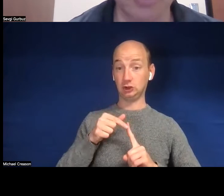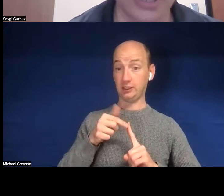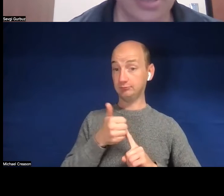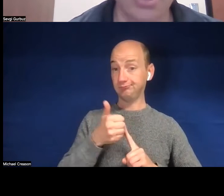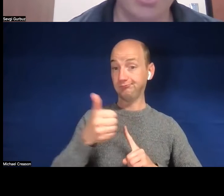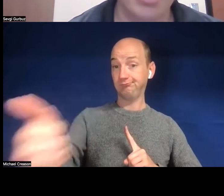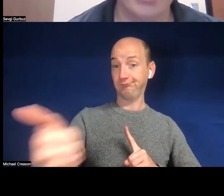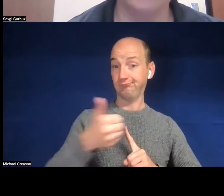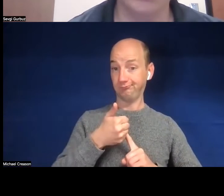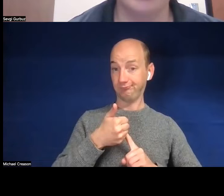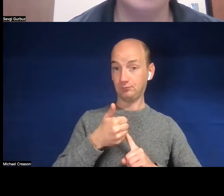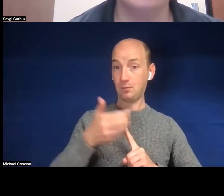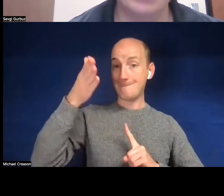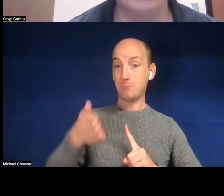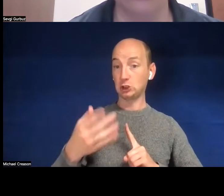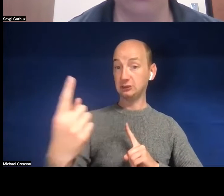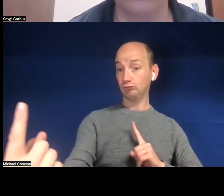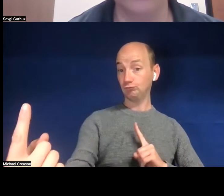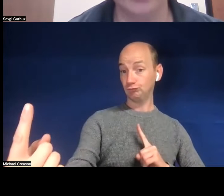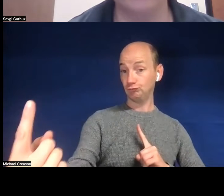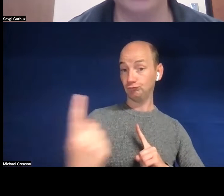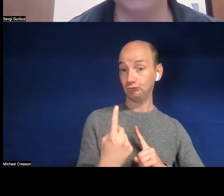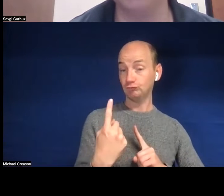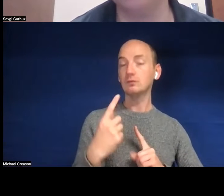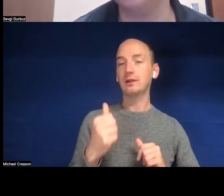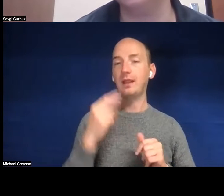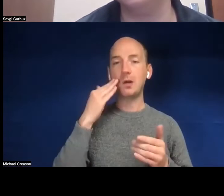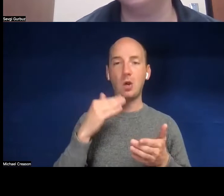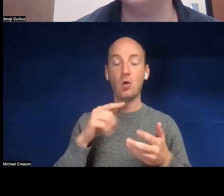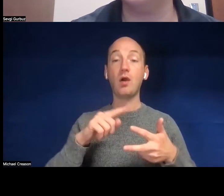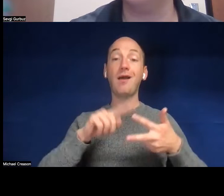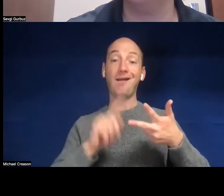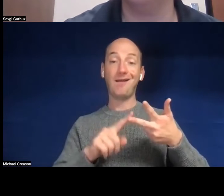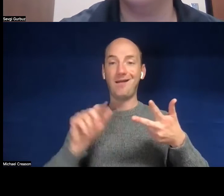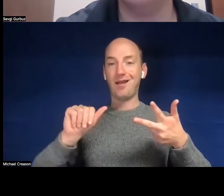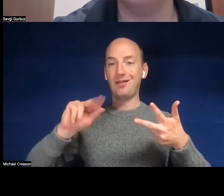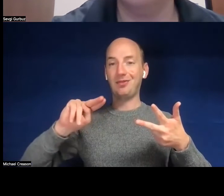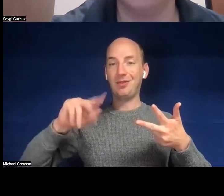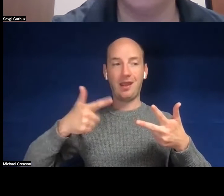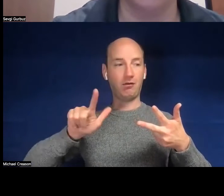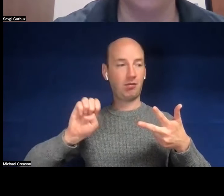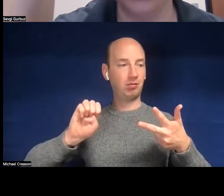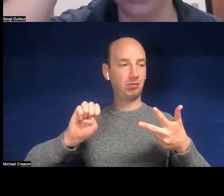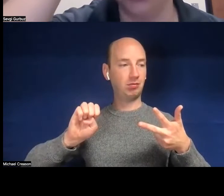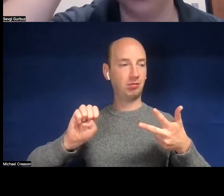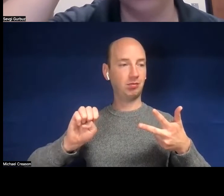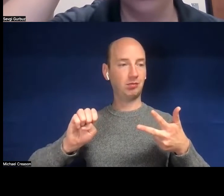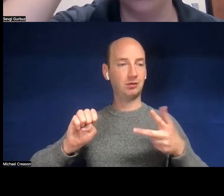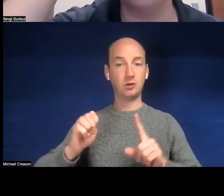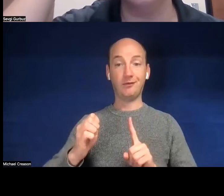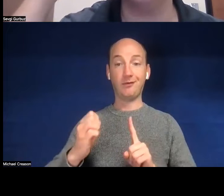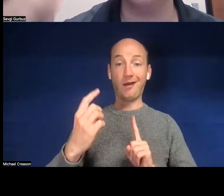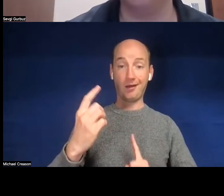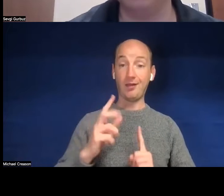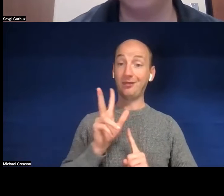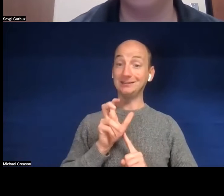points on the body, as well as the angle at which the person is relative to the sensor.